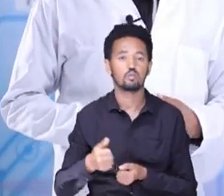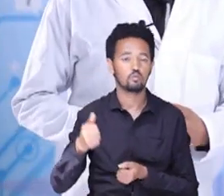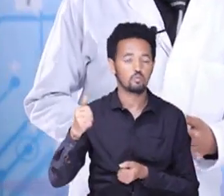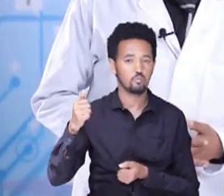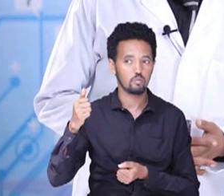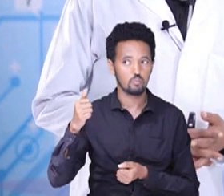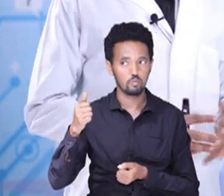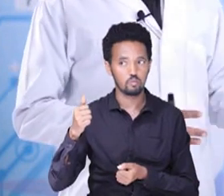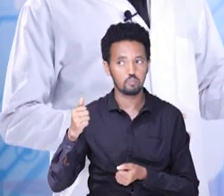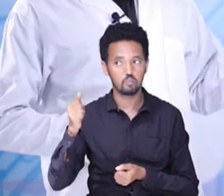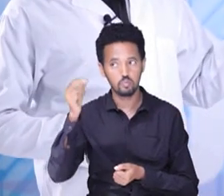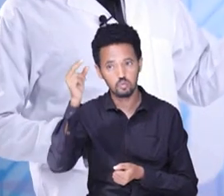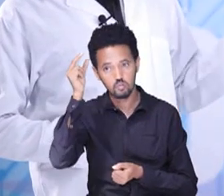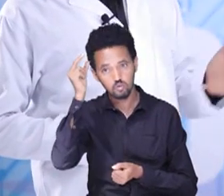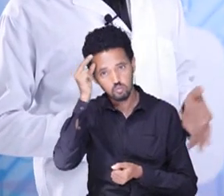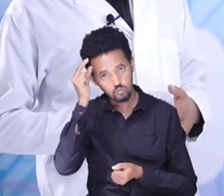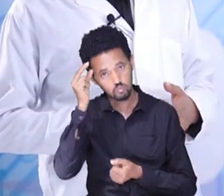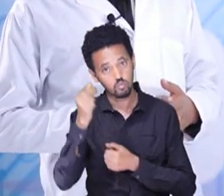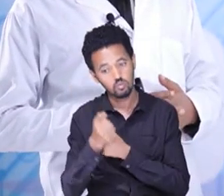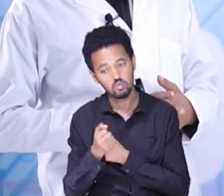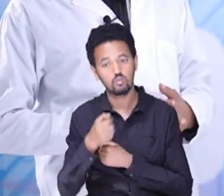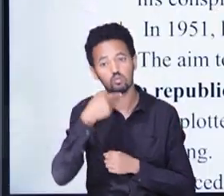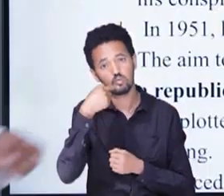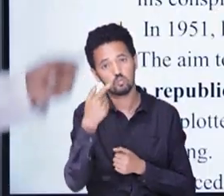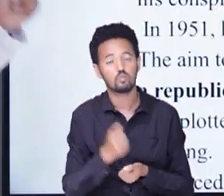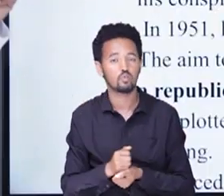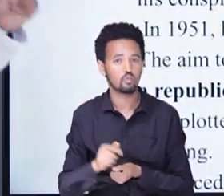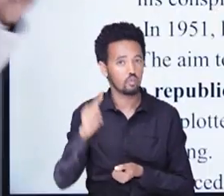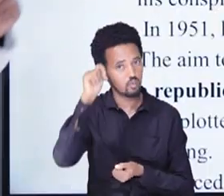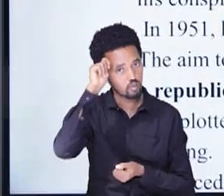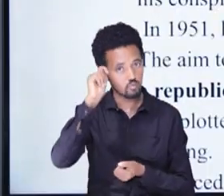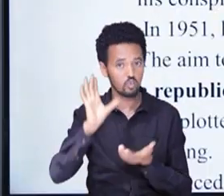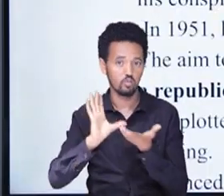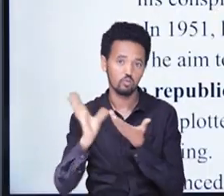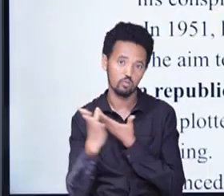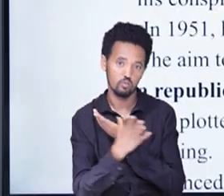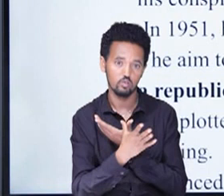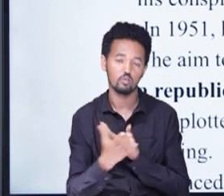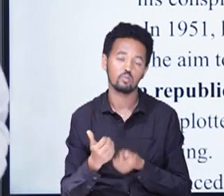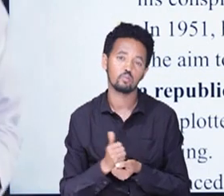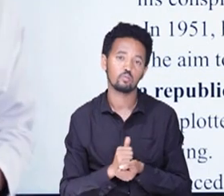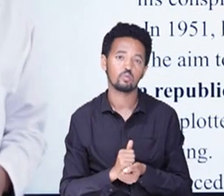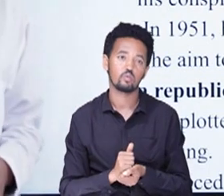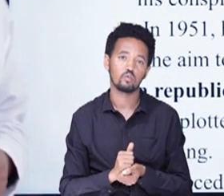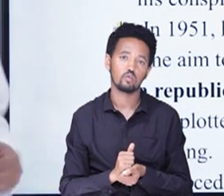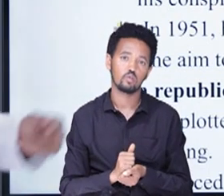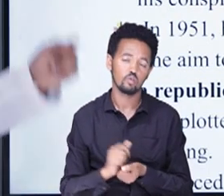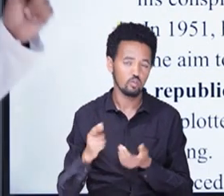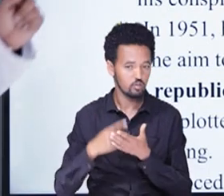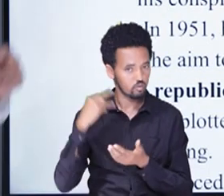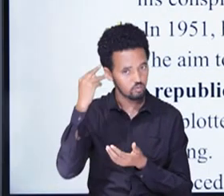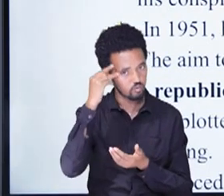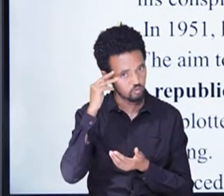Bitwadded Nagash Bazab. He was the grandson of Takla Haymanot of Gojam. He had reached the high rank of vice